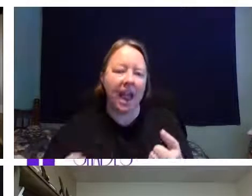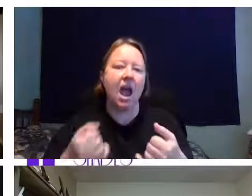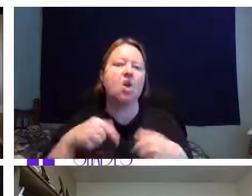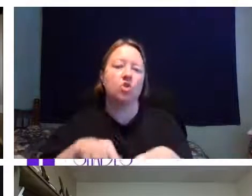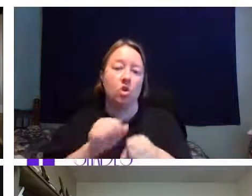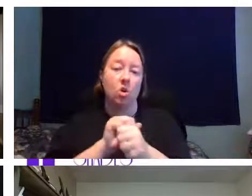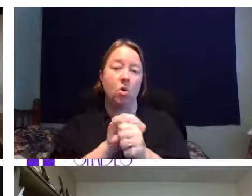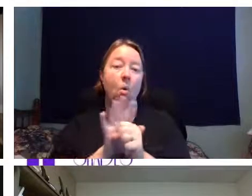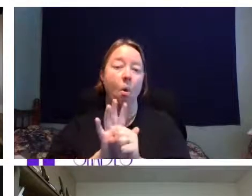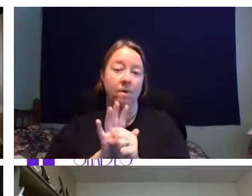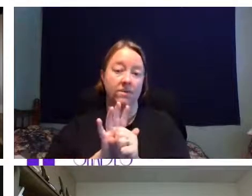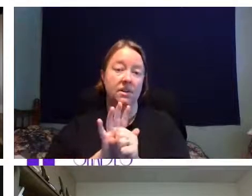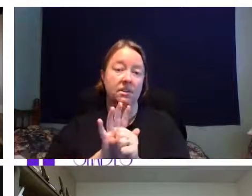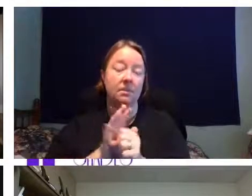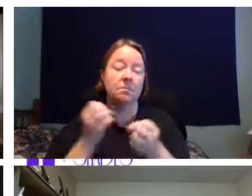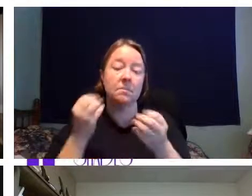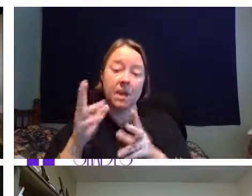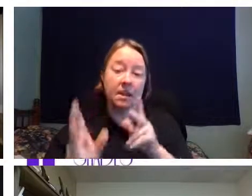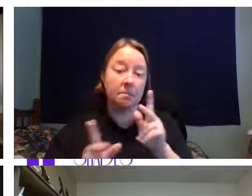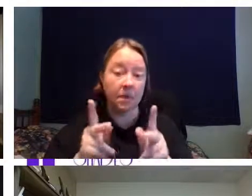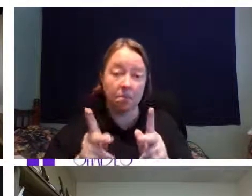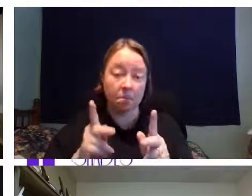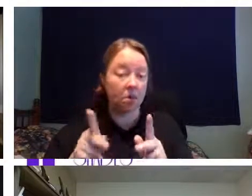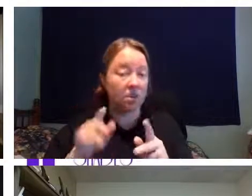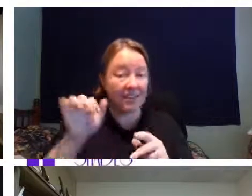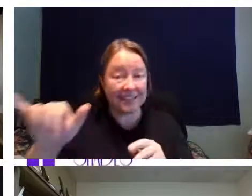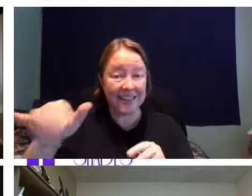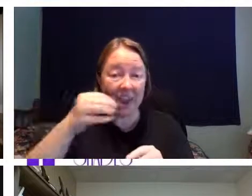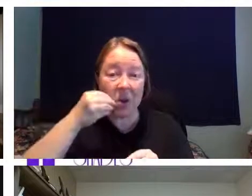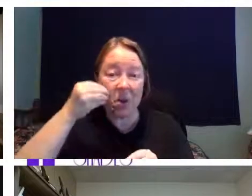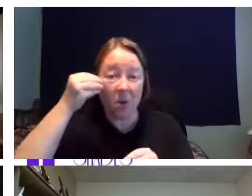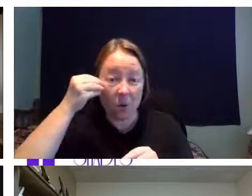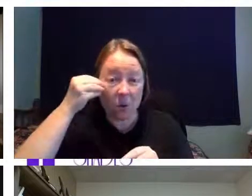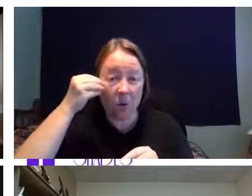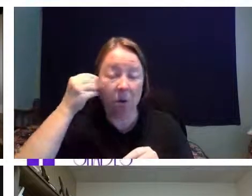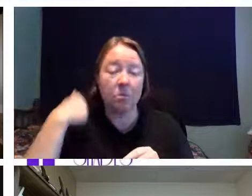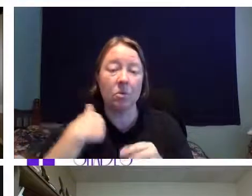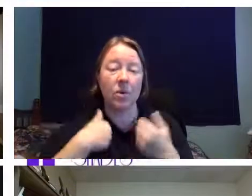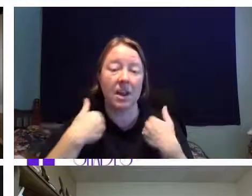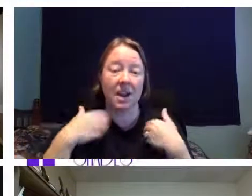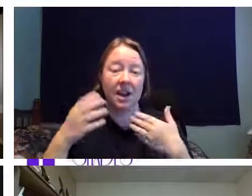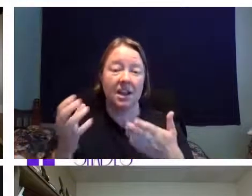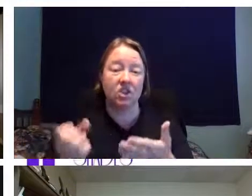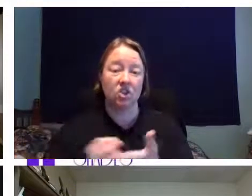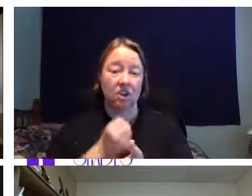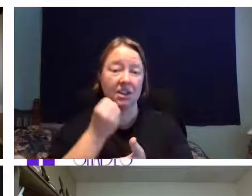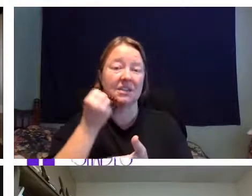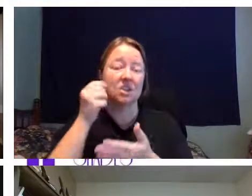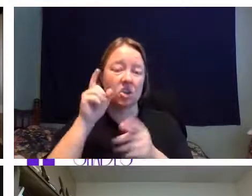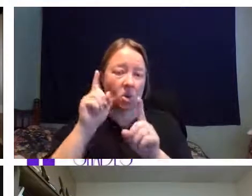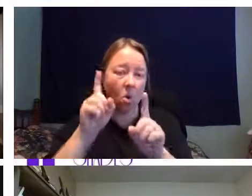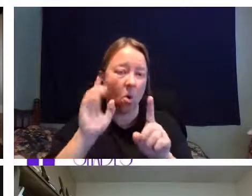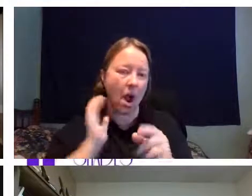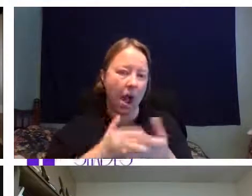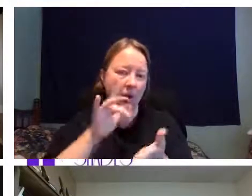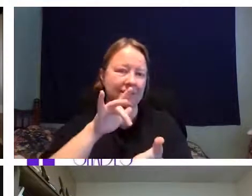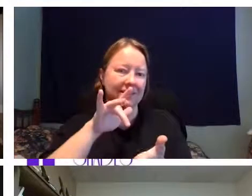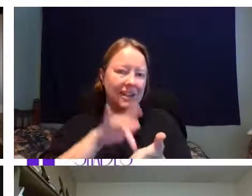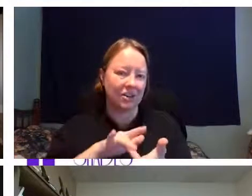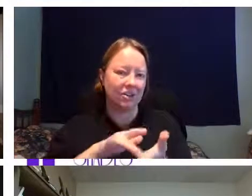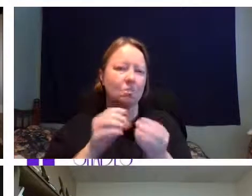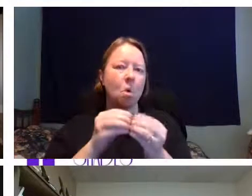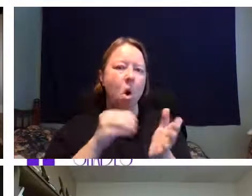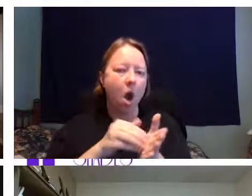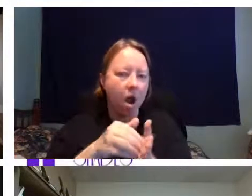time period where a lot of people were home, we got a chance to be on our centers a lot more and really,